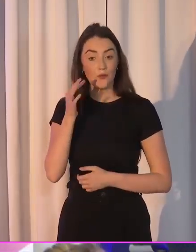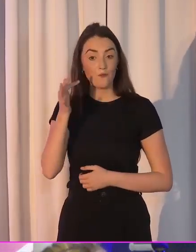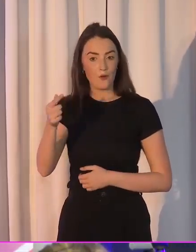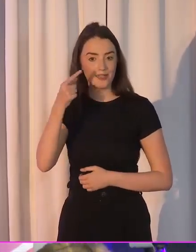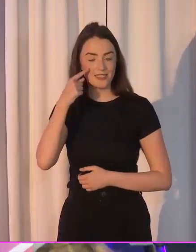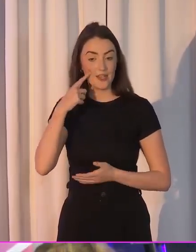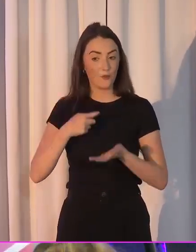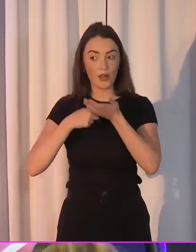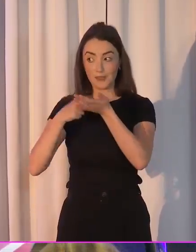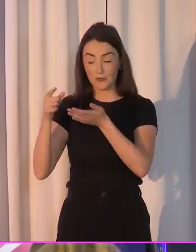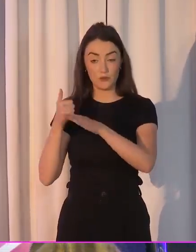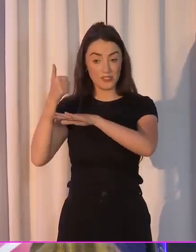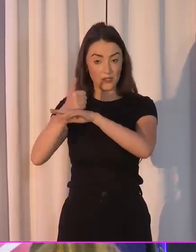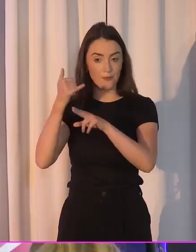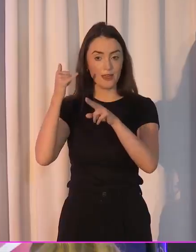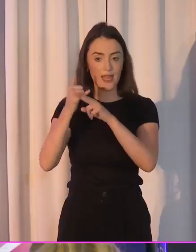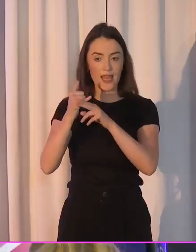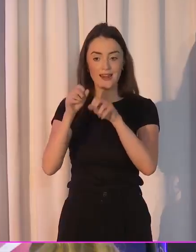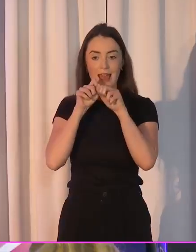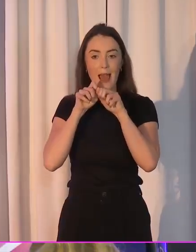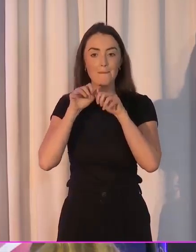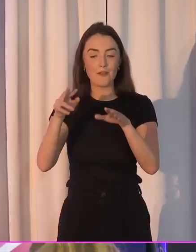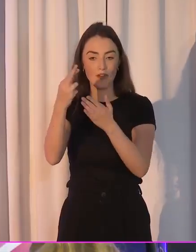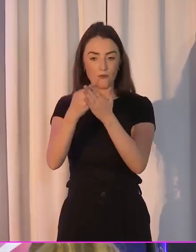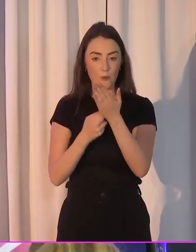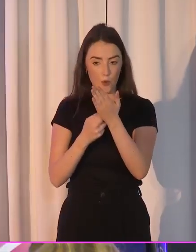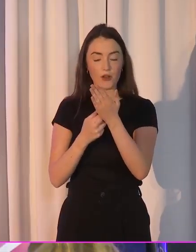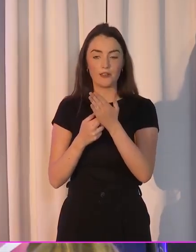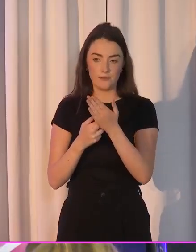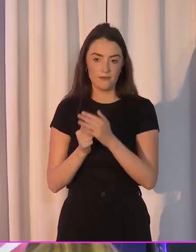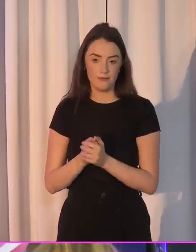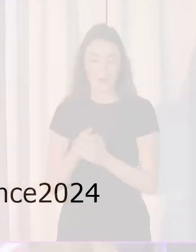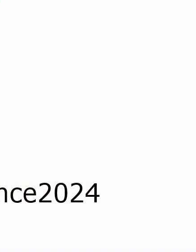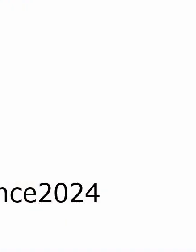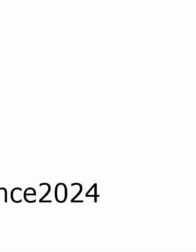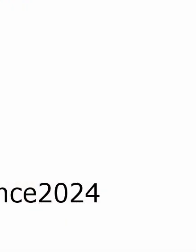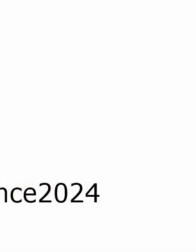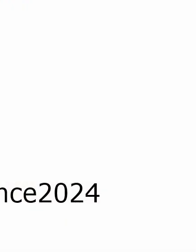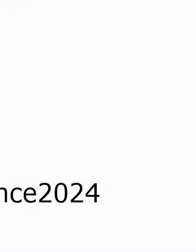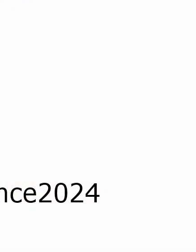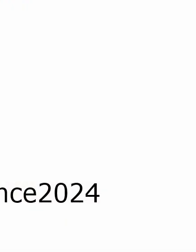seeing the recommendations you've set out in the AMPLIFY report being progressed.